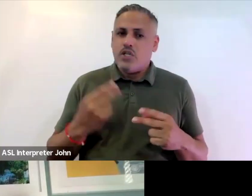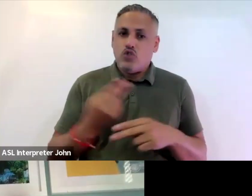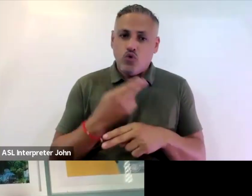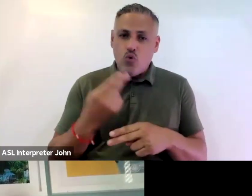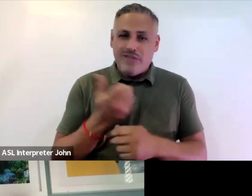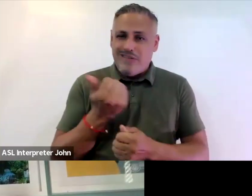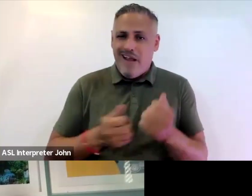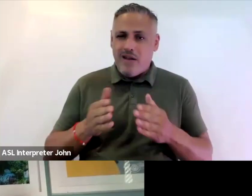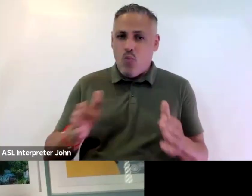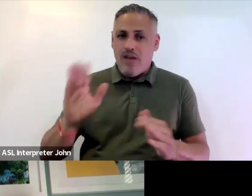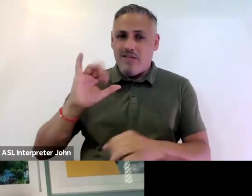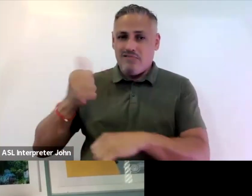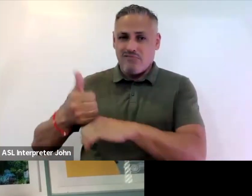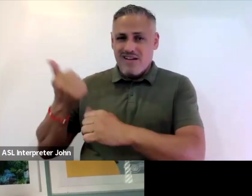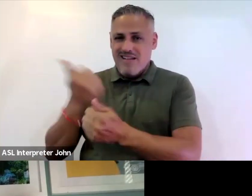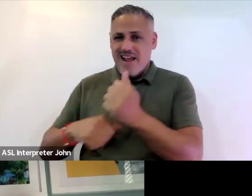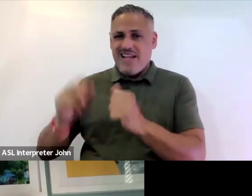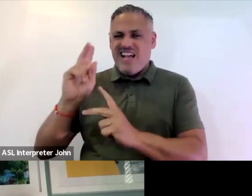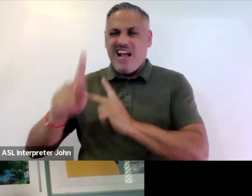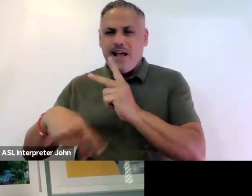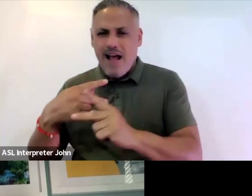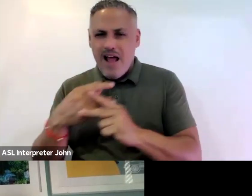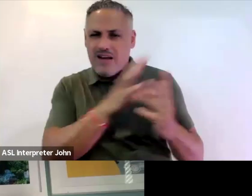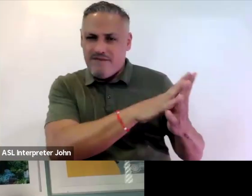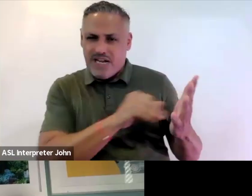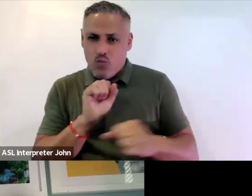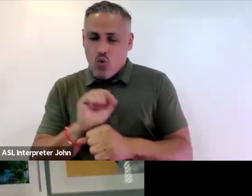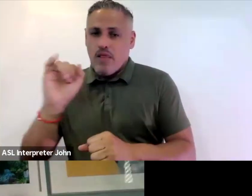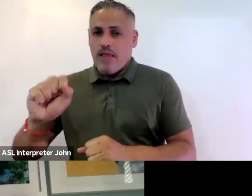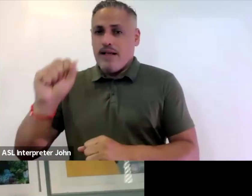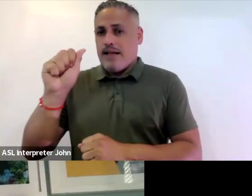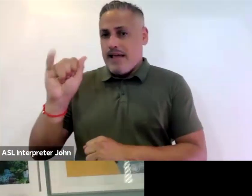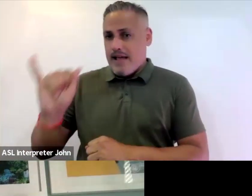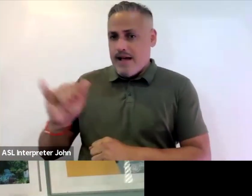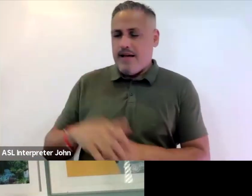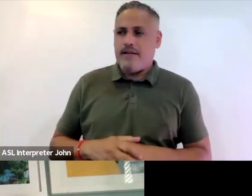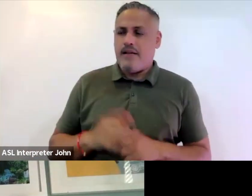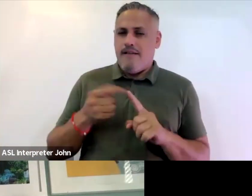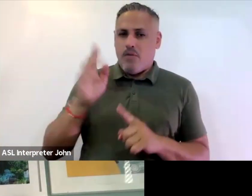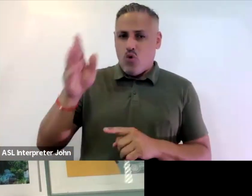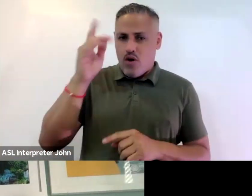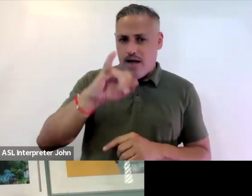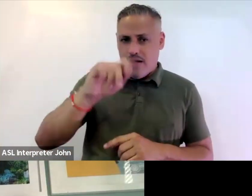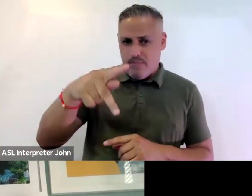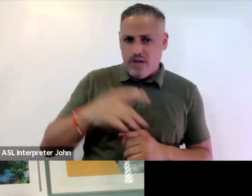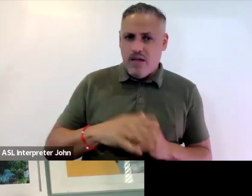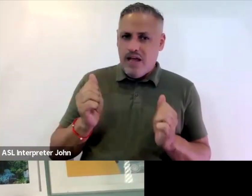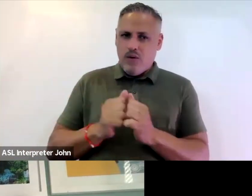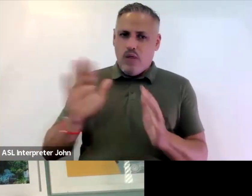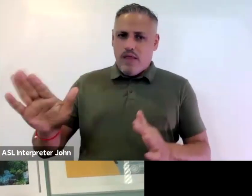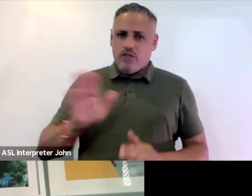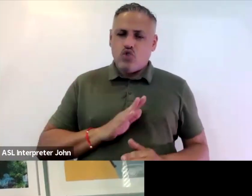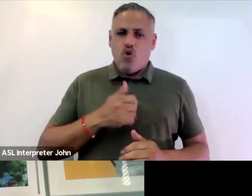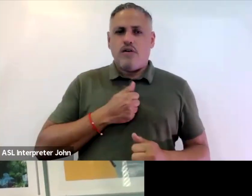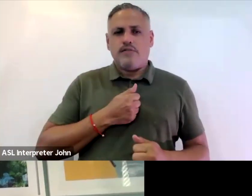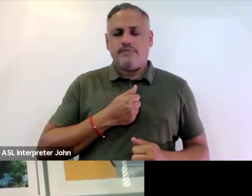utilized in any way, creating any derivative works, that would be AI, any derivative works from your intellectual property without your express